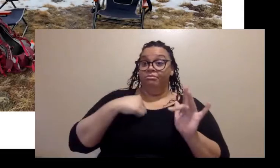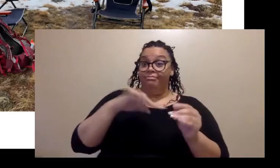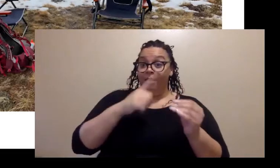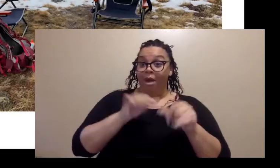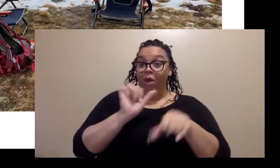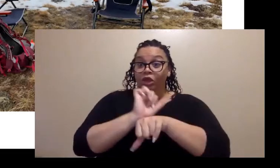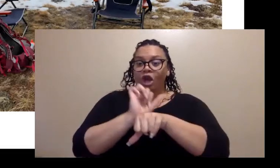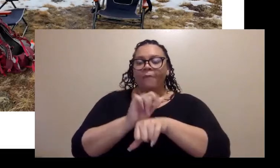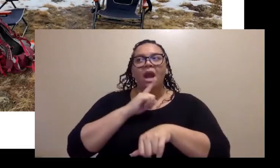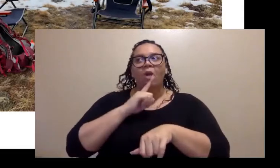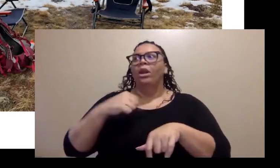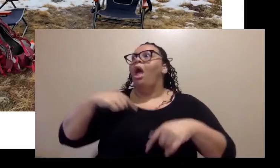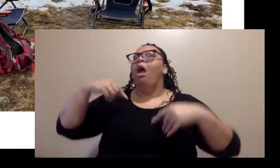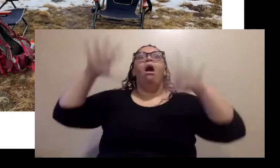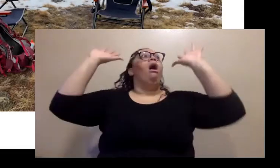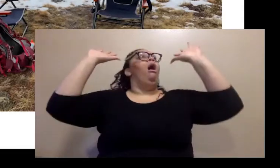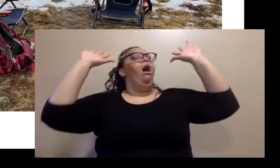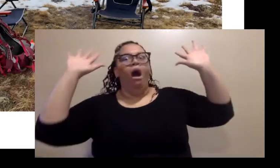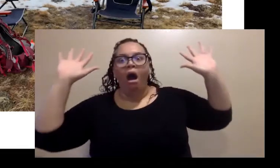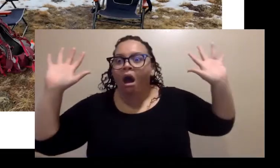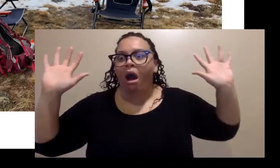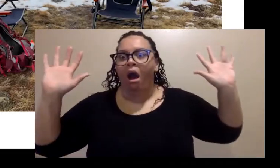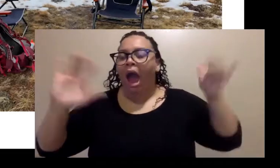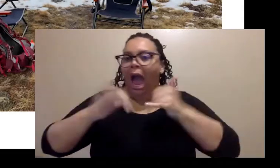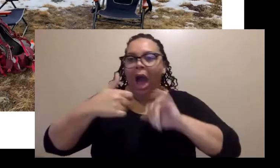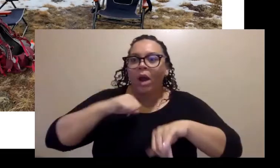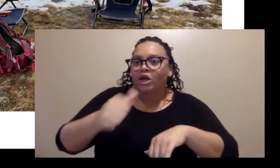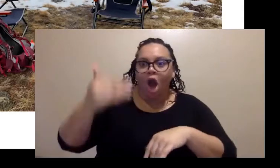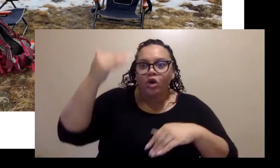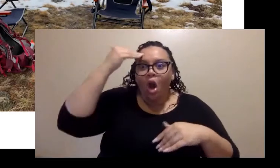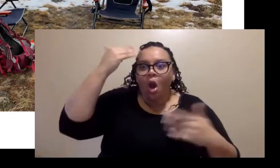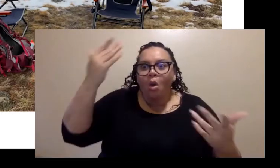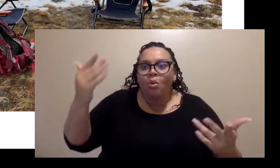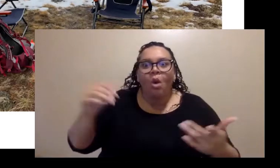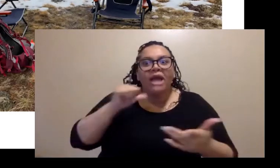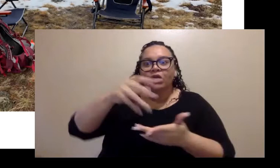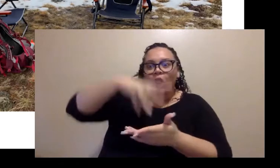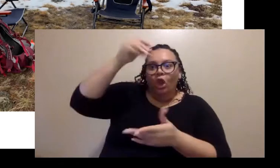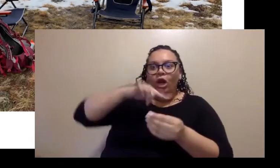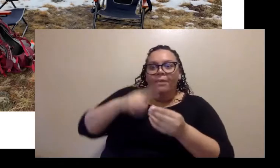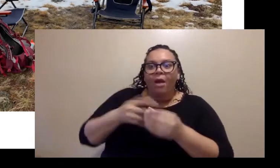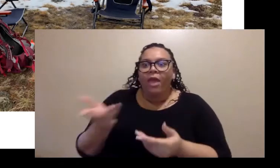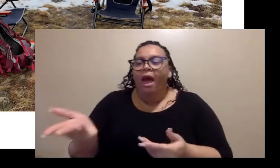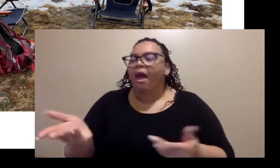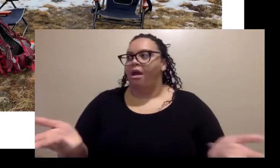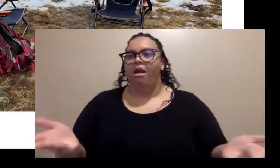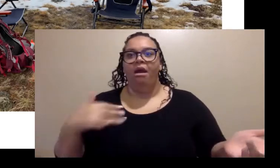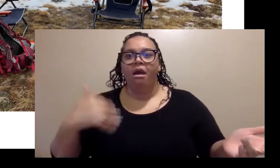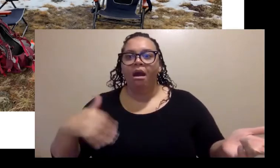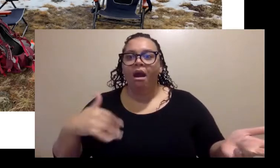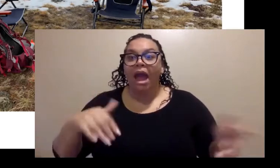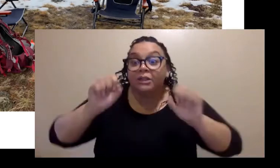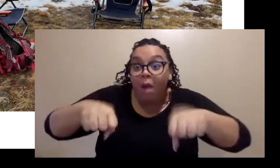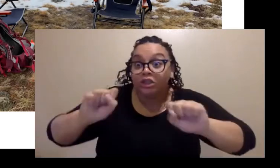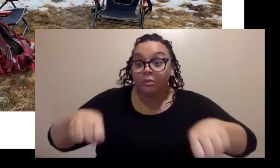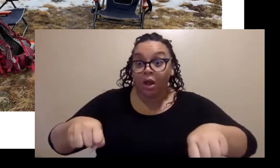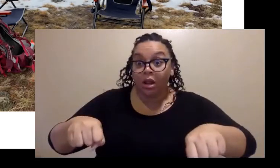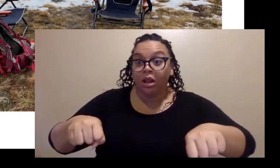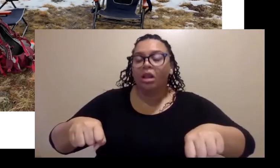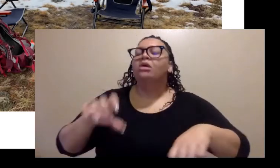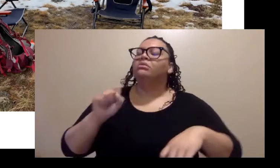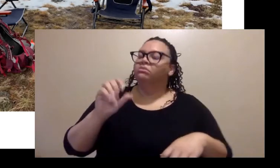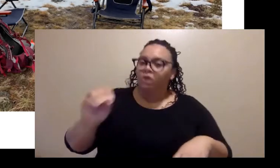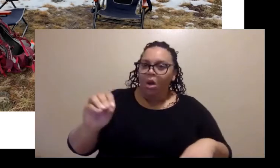literally lost it. I was like, how did I not learn about this and this even just being possible when I was in my program? And